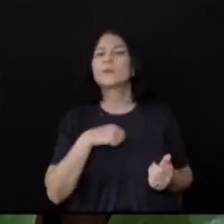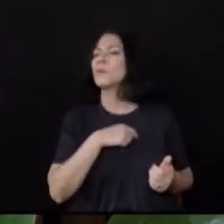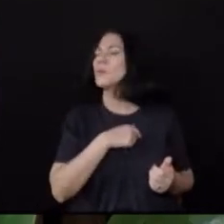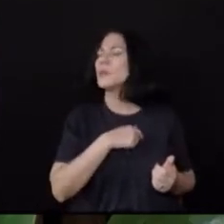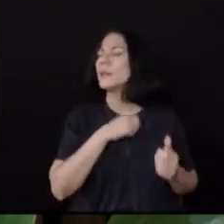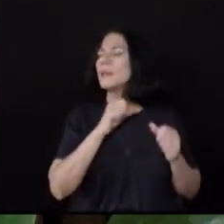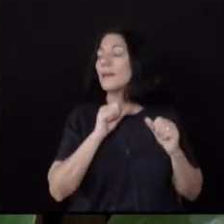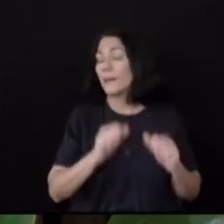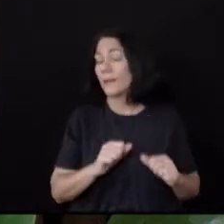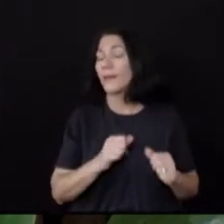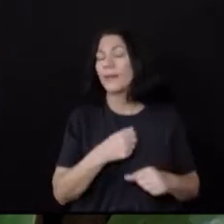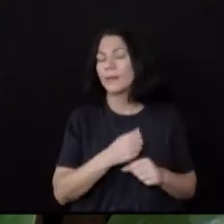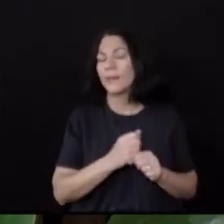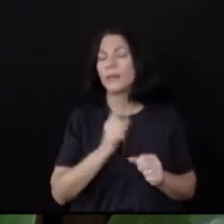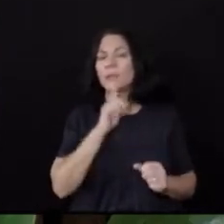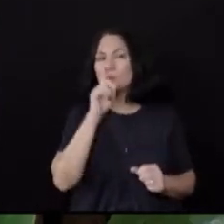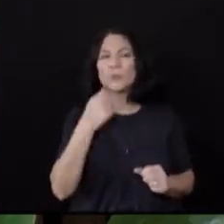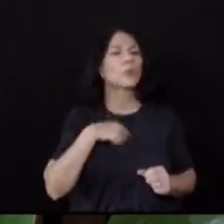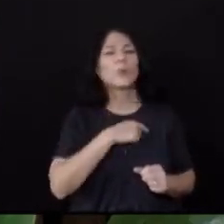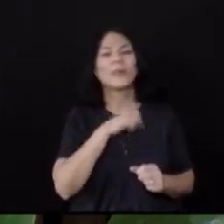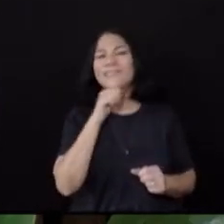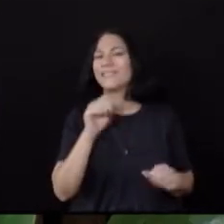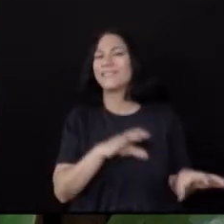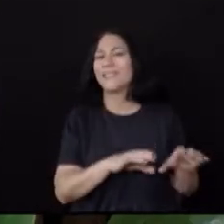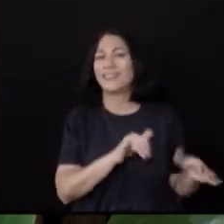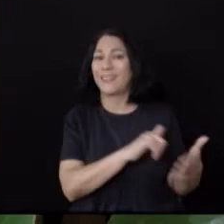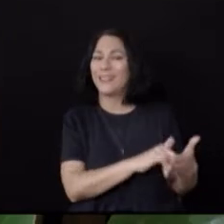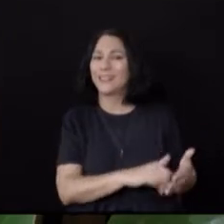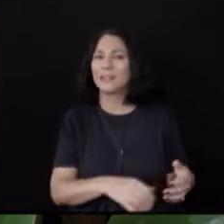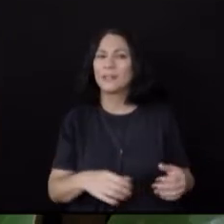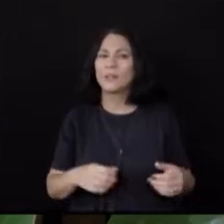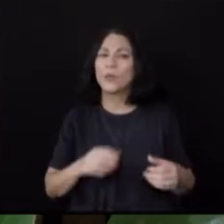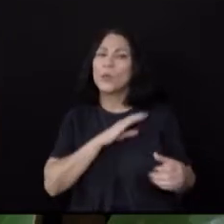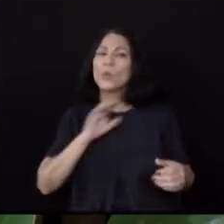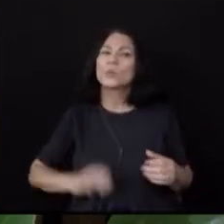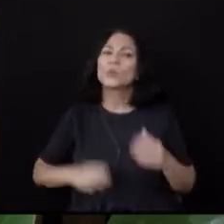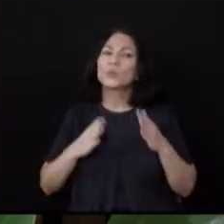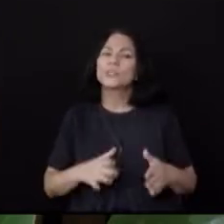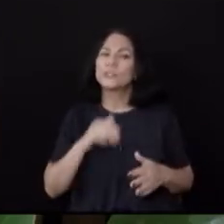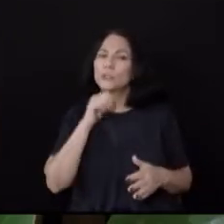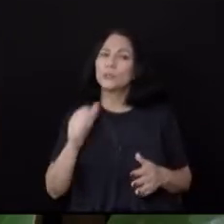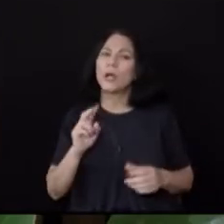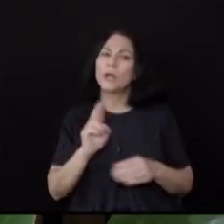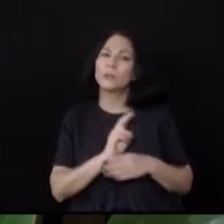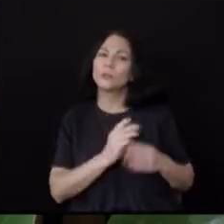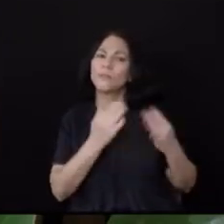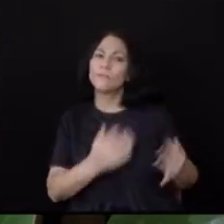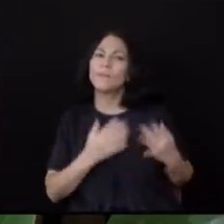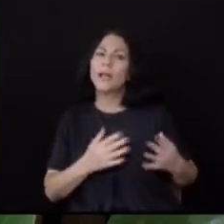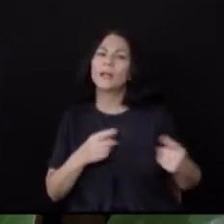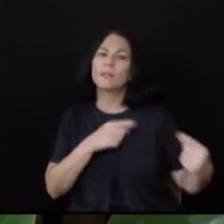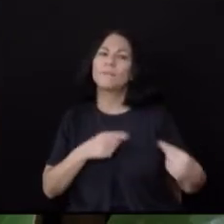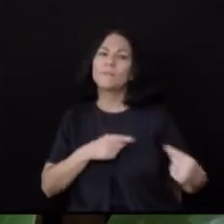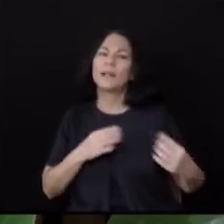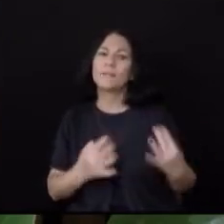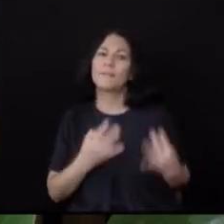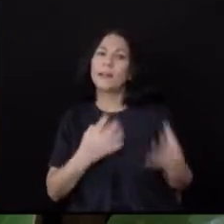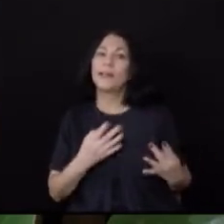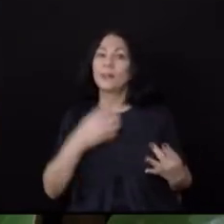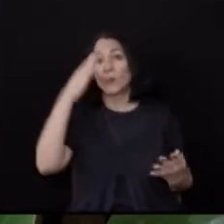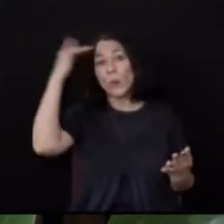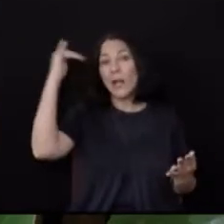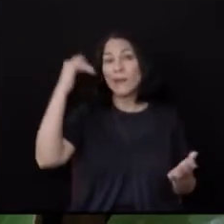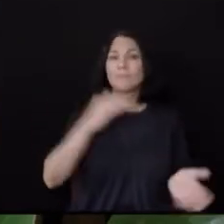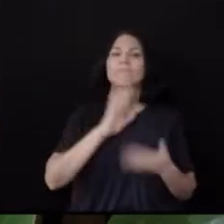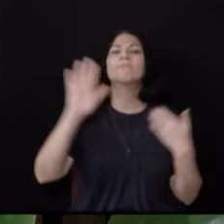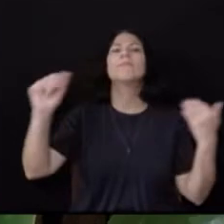can make sure we do in this time. Christians do not fight fire with fire. Because you know what happens when we do? Everybody